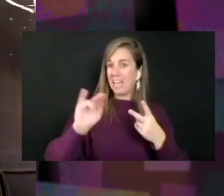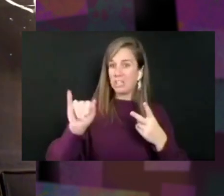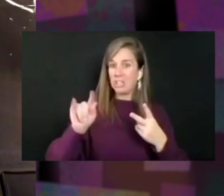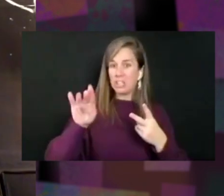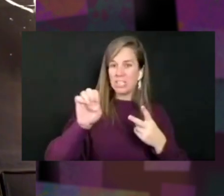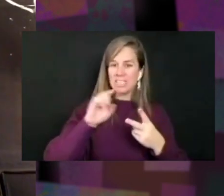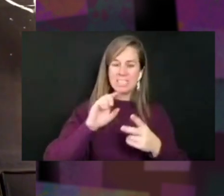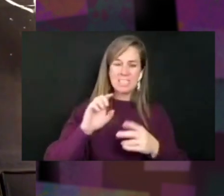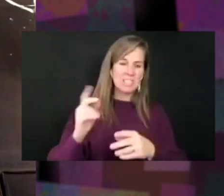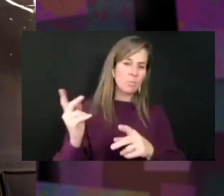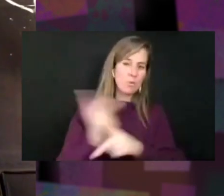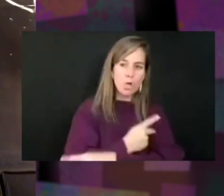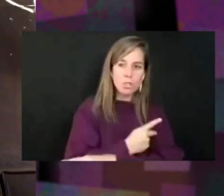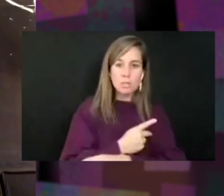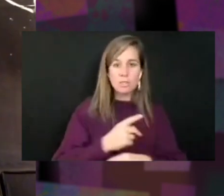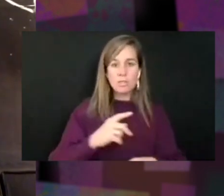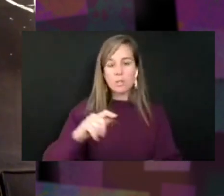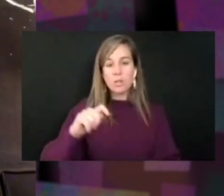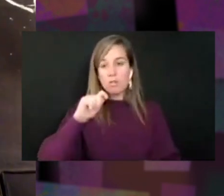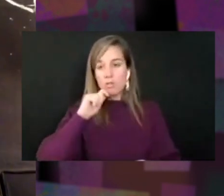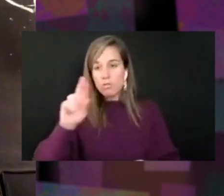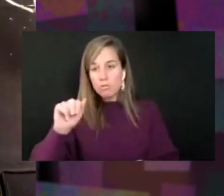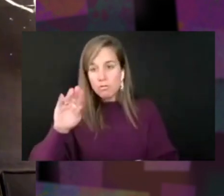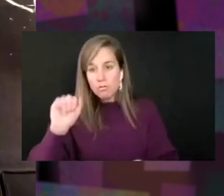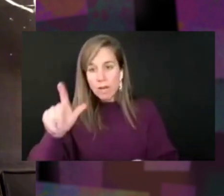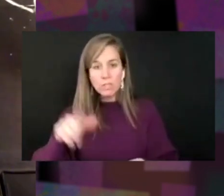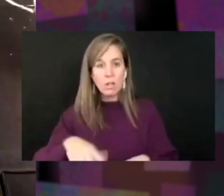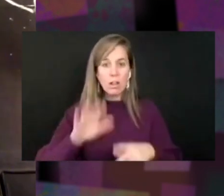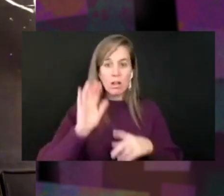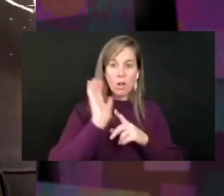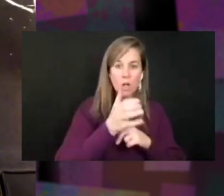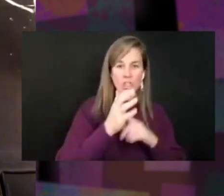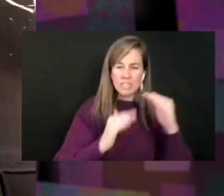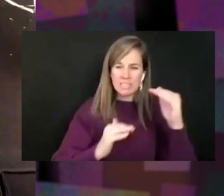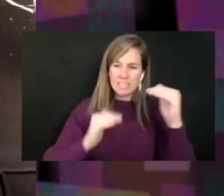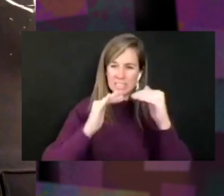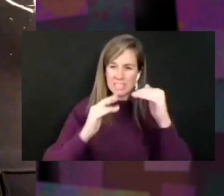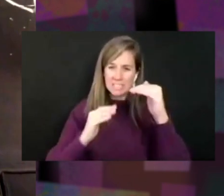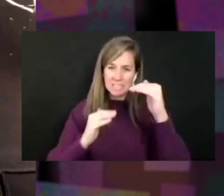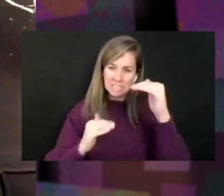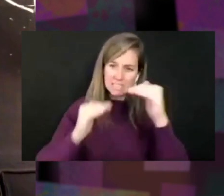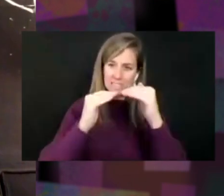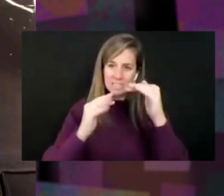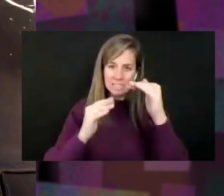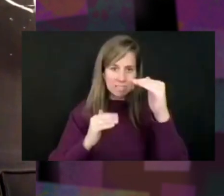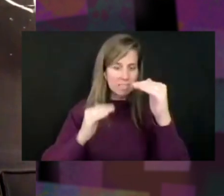to centering racial and cultural justice in our response to the pandemic, as in all our work.